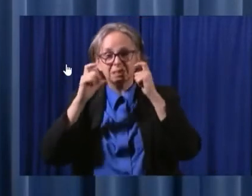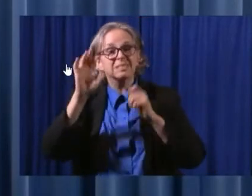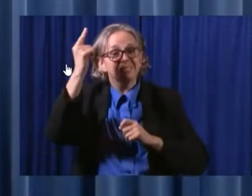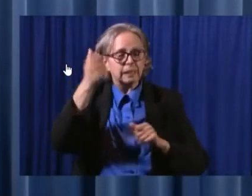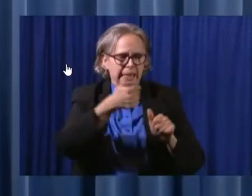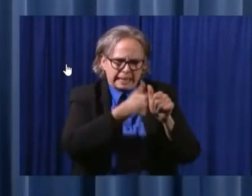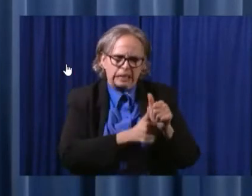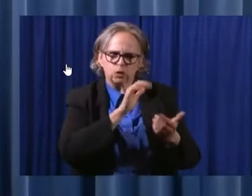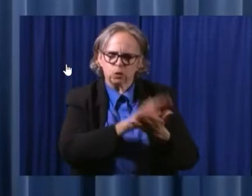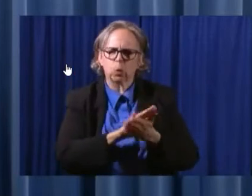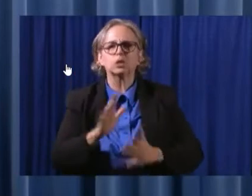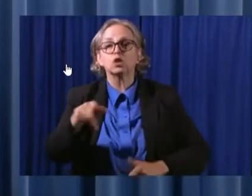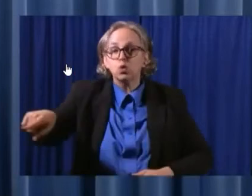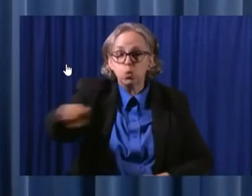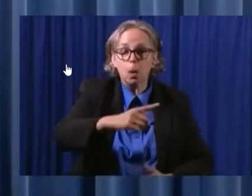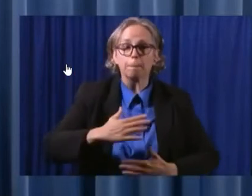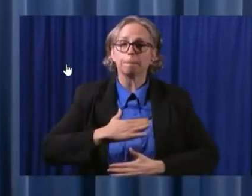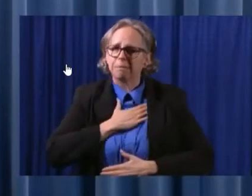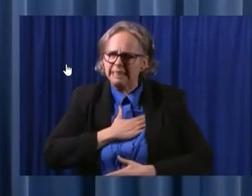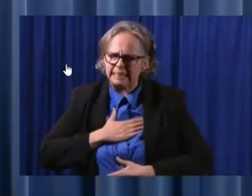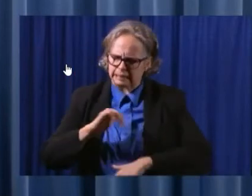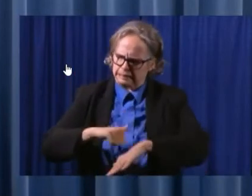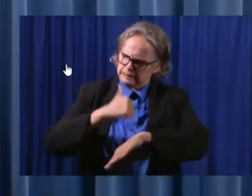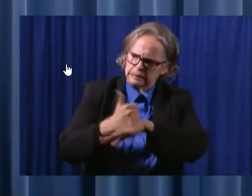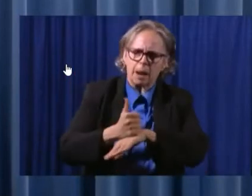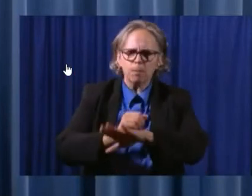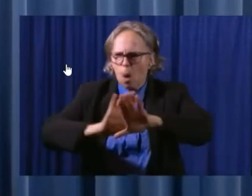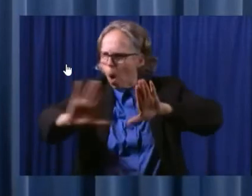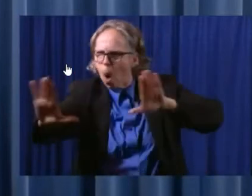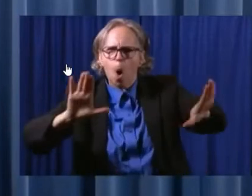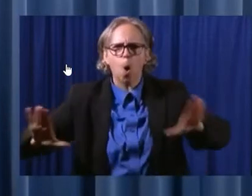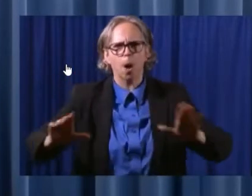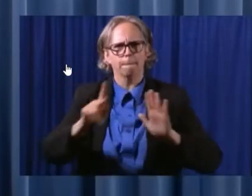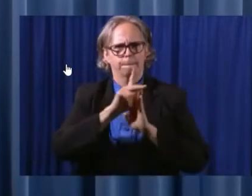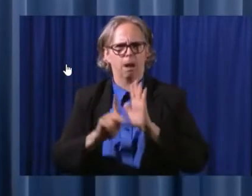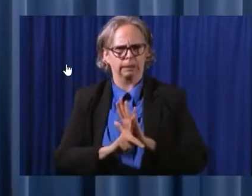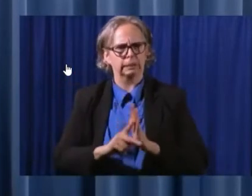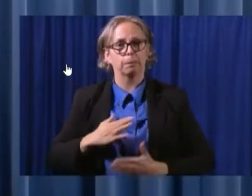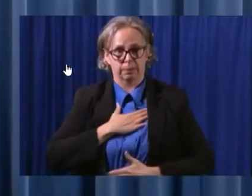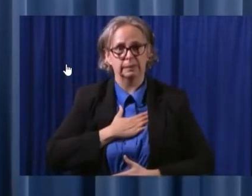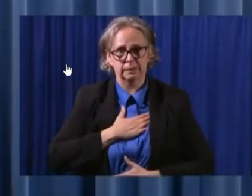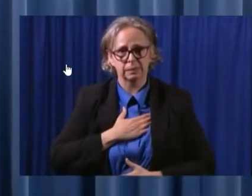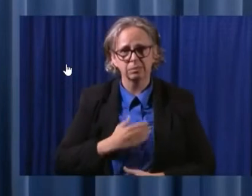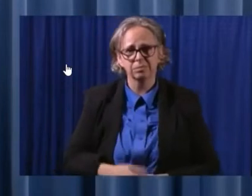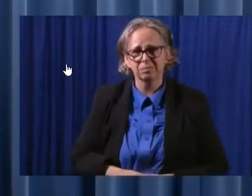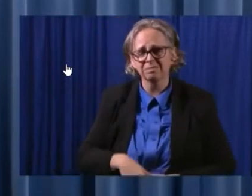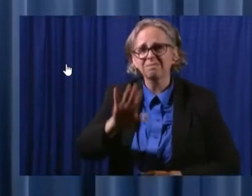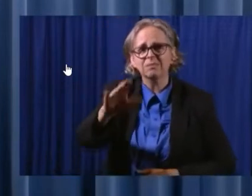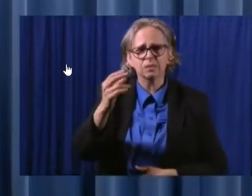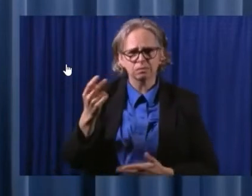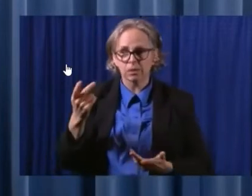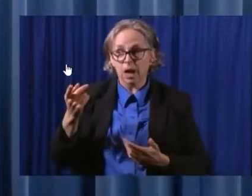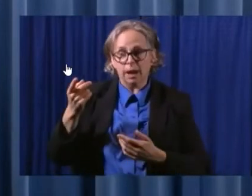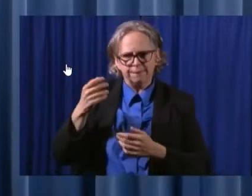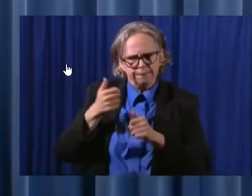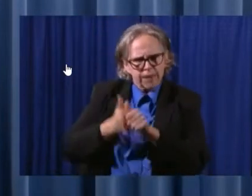and develop a policy. They should look to the best science in developing a face mask